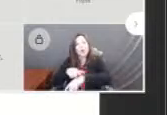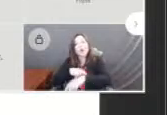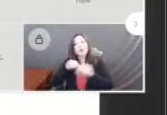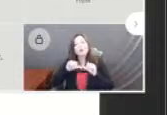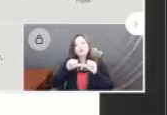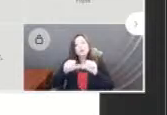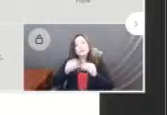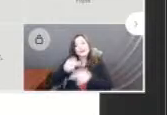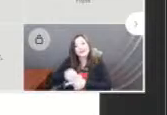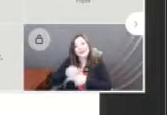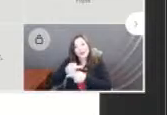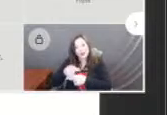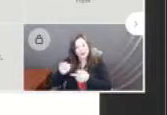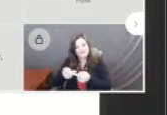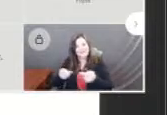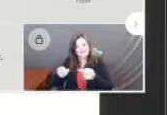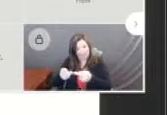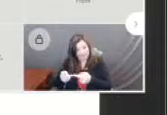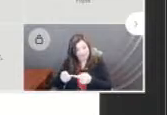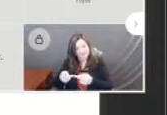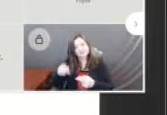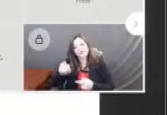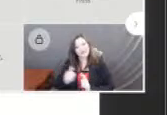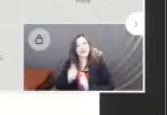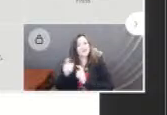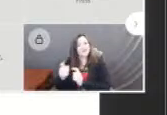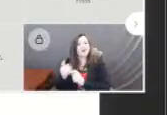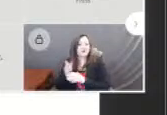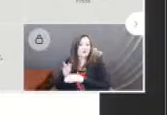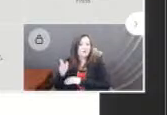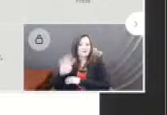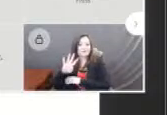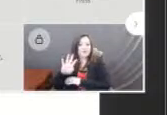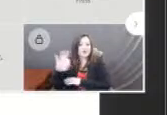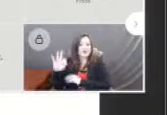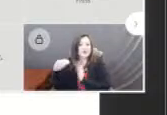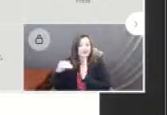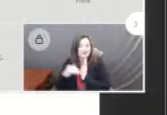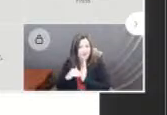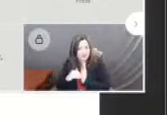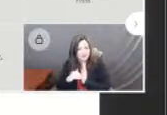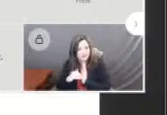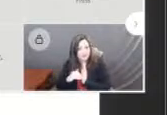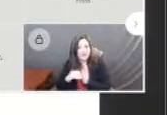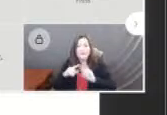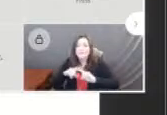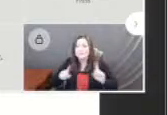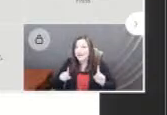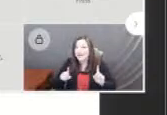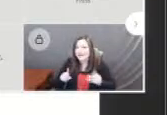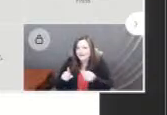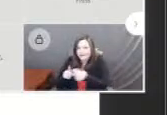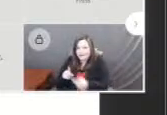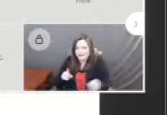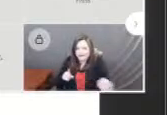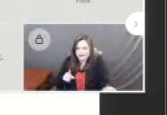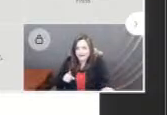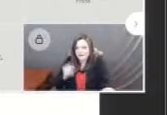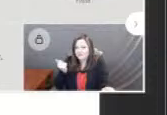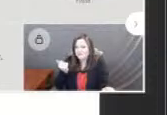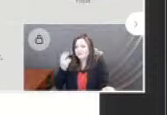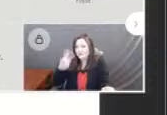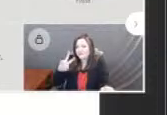facilities. They have been allotted more than 49,000 doses. Only 17,000 have been given so far. That's